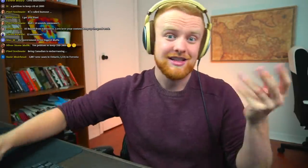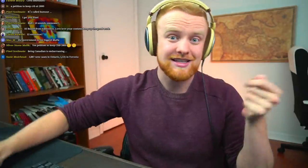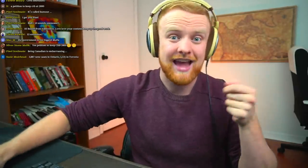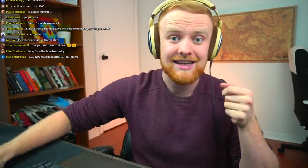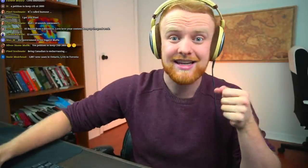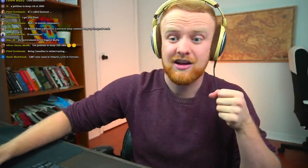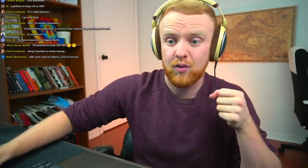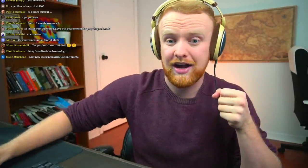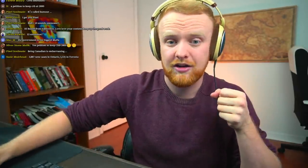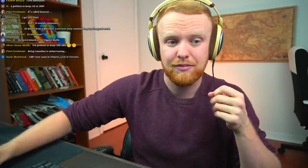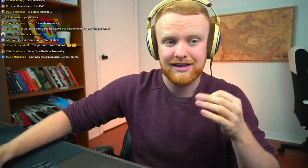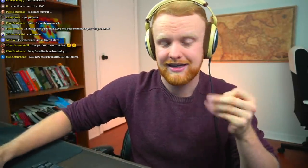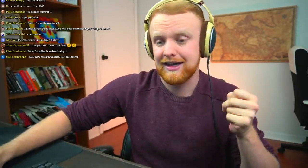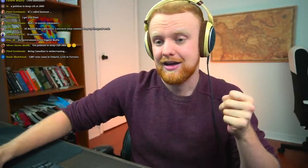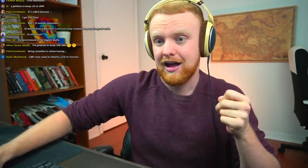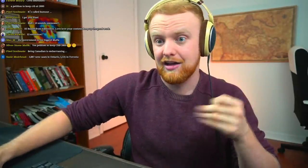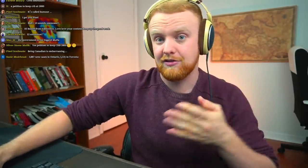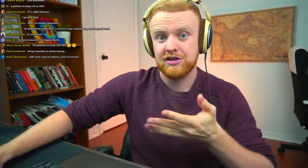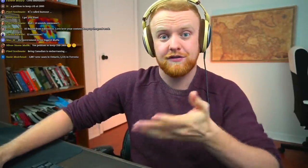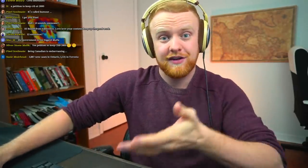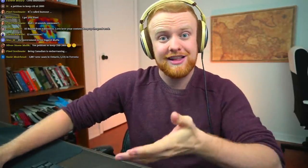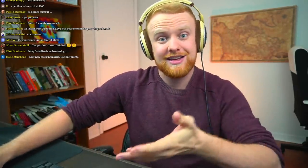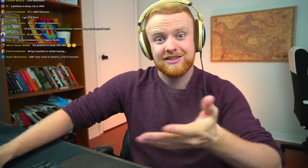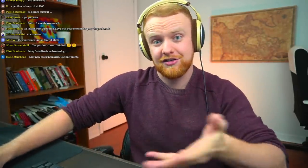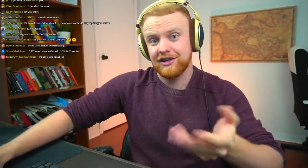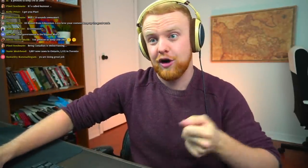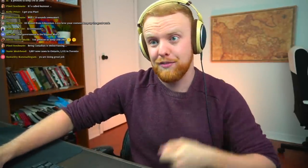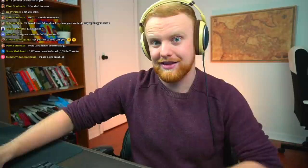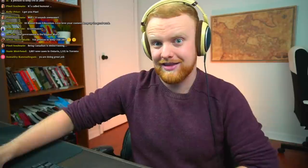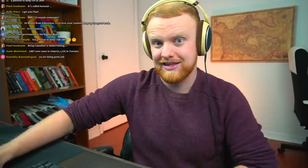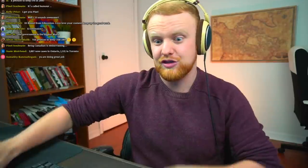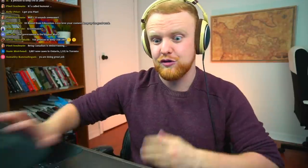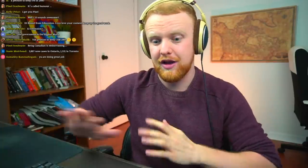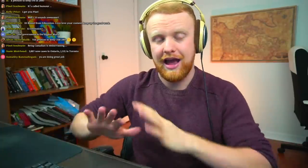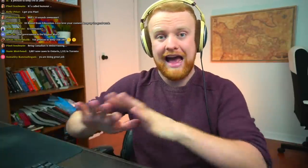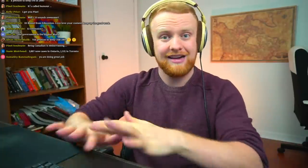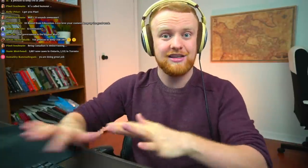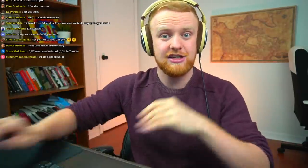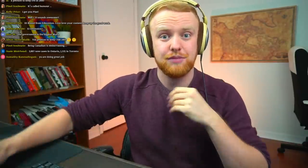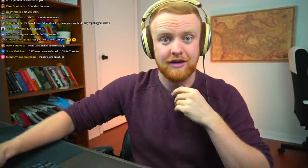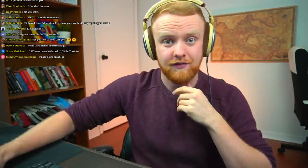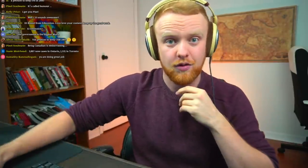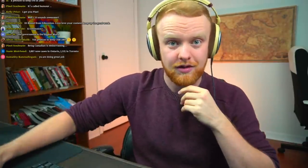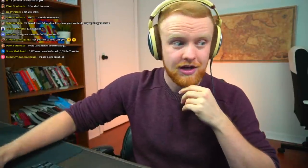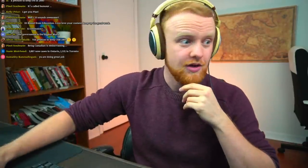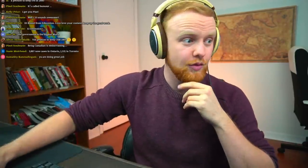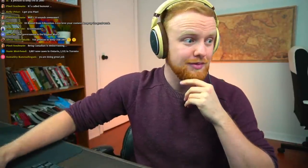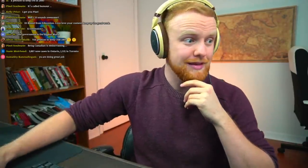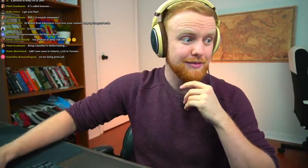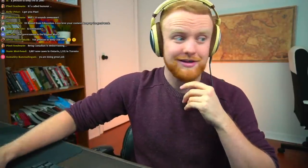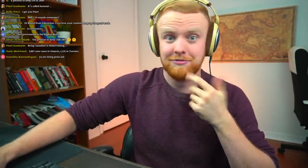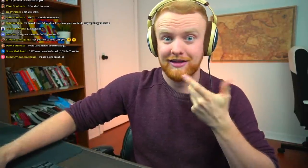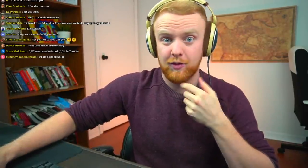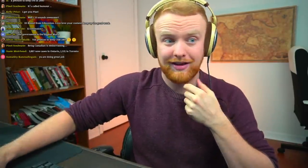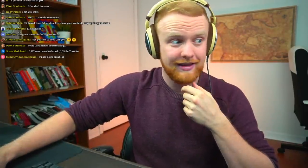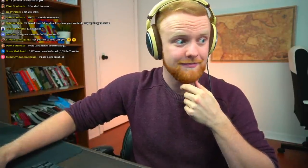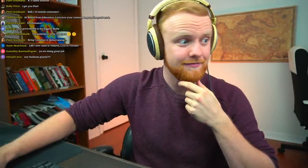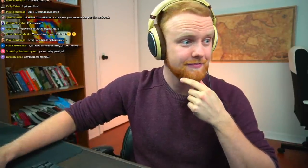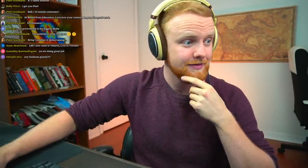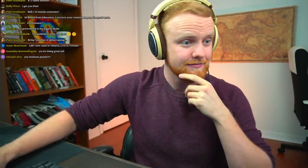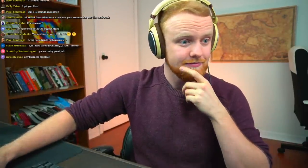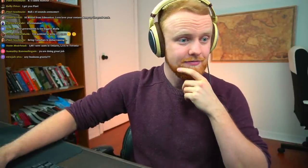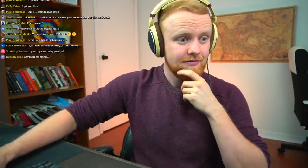So this can take a while, but Chrystia Freeland is certainly hoping that this new act that she's bringing forward will be implemented really